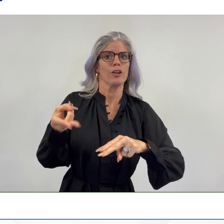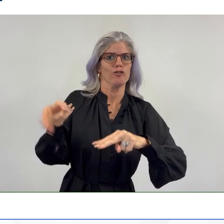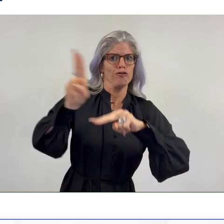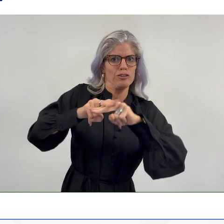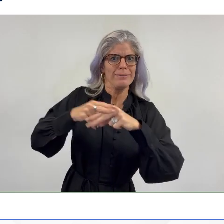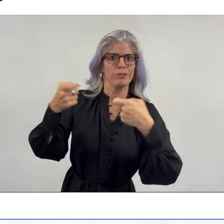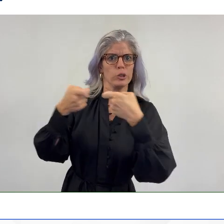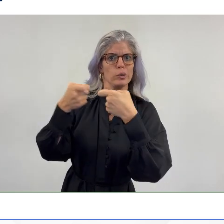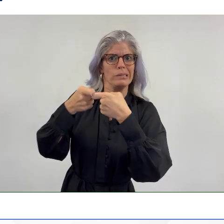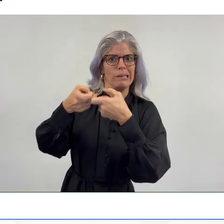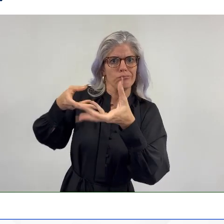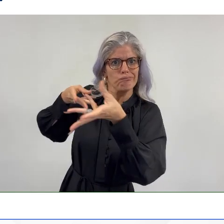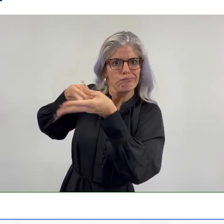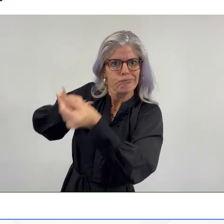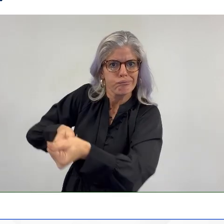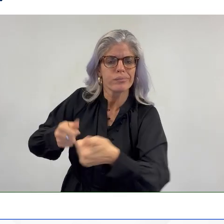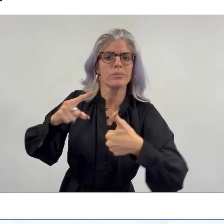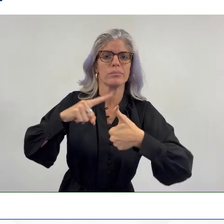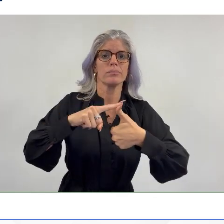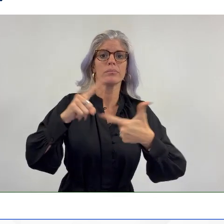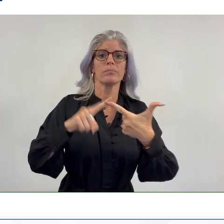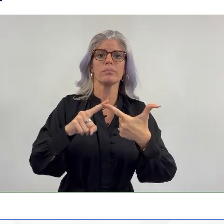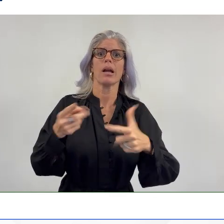limitations related to these costs.